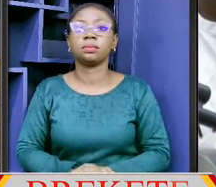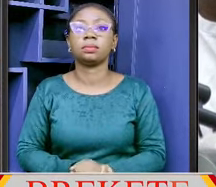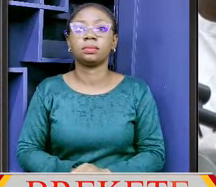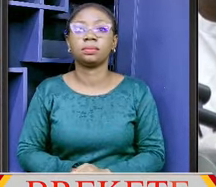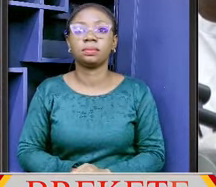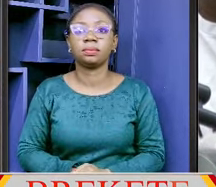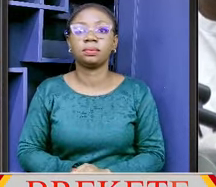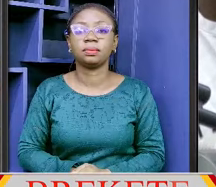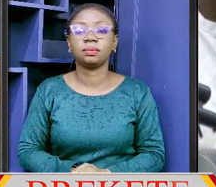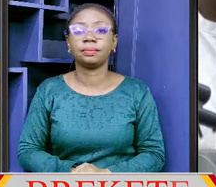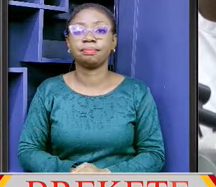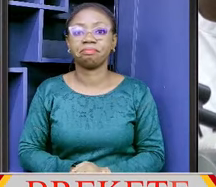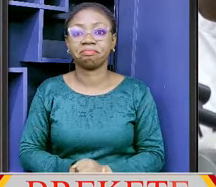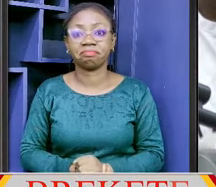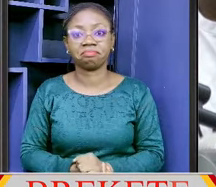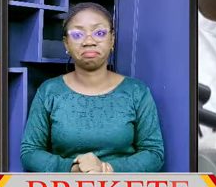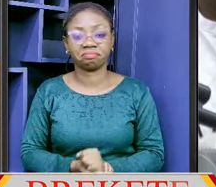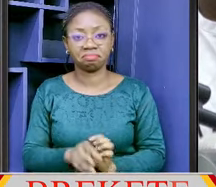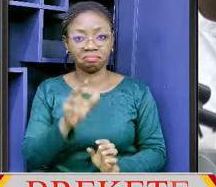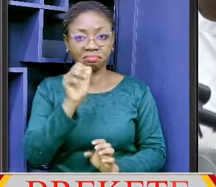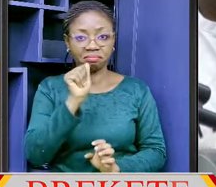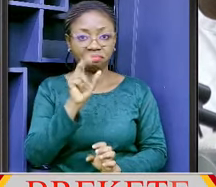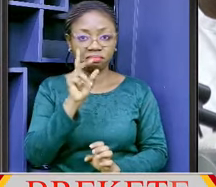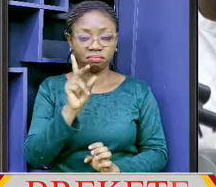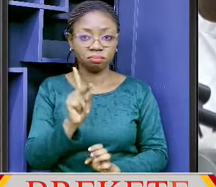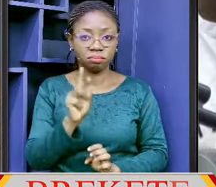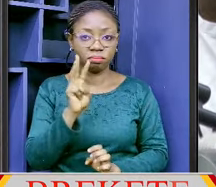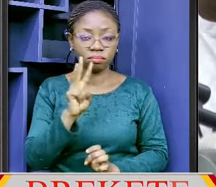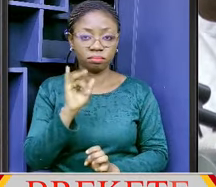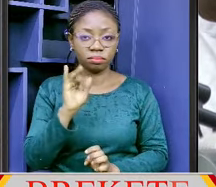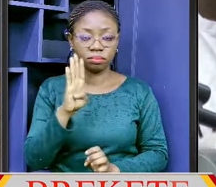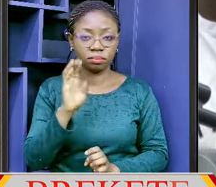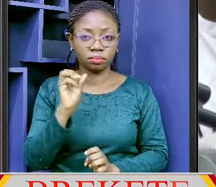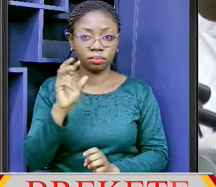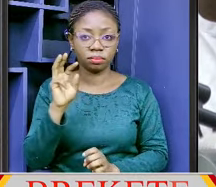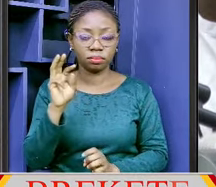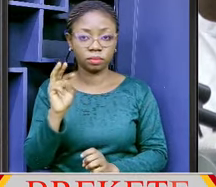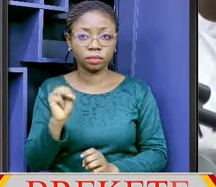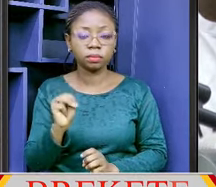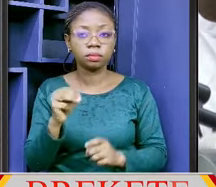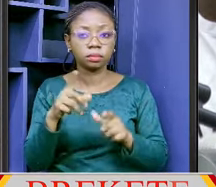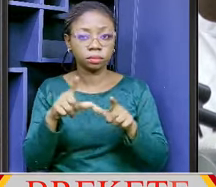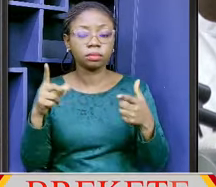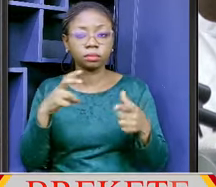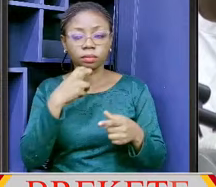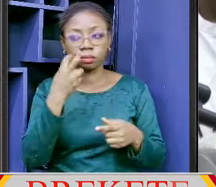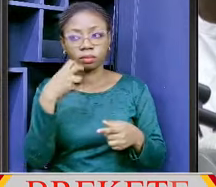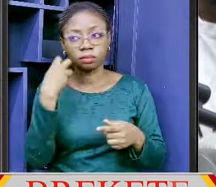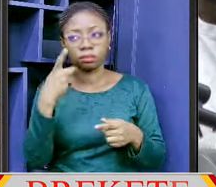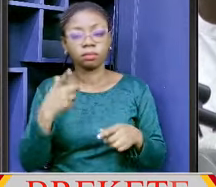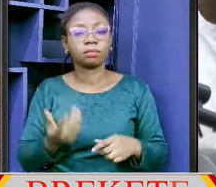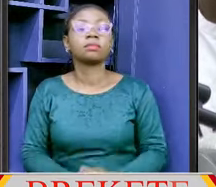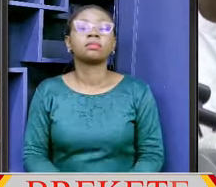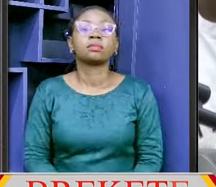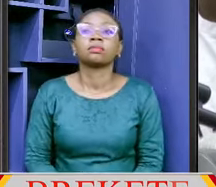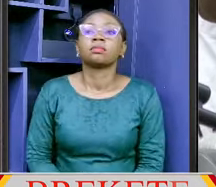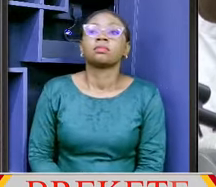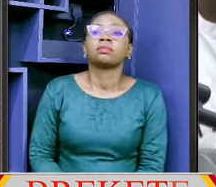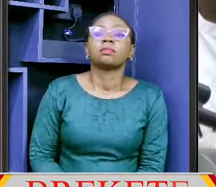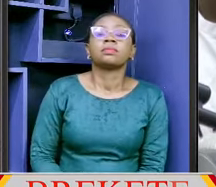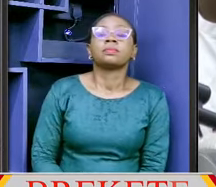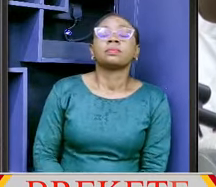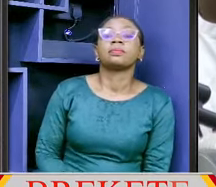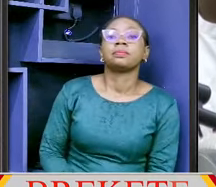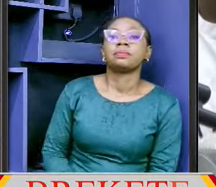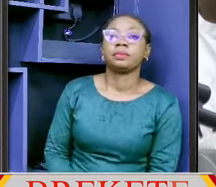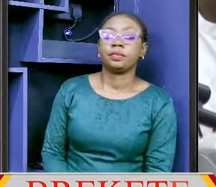nyame you coro you. And yembo mean young di Abuja. Okay. Young di Abuja ke would emo come for more by him mimo.